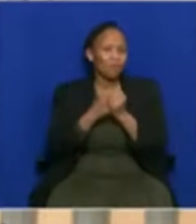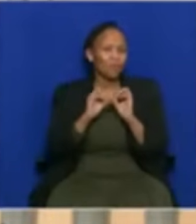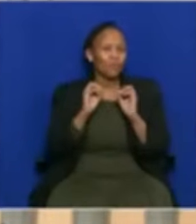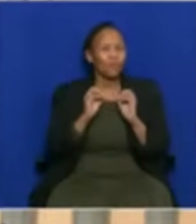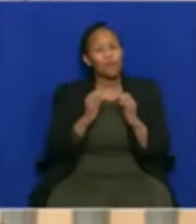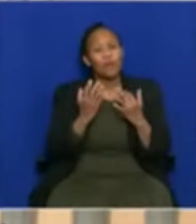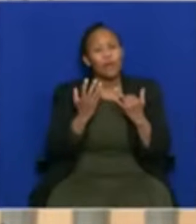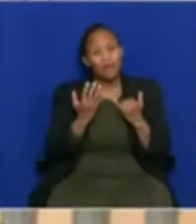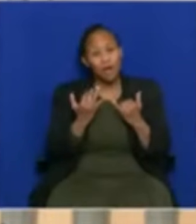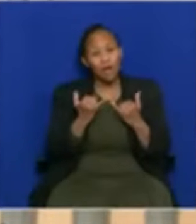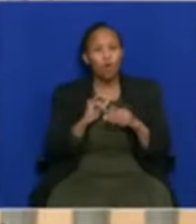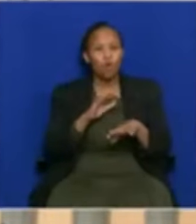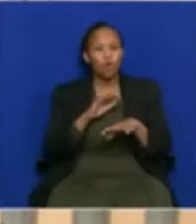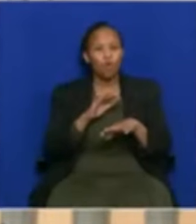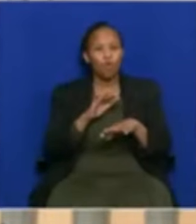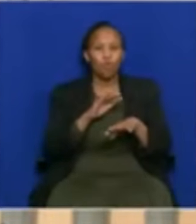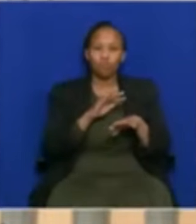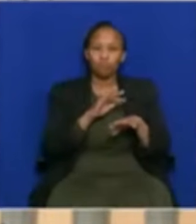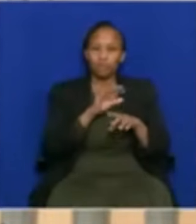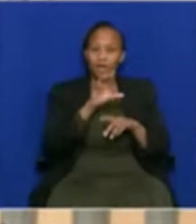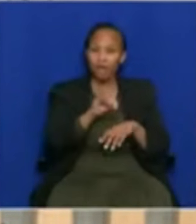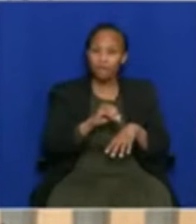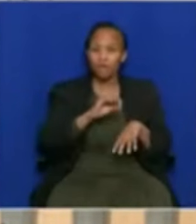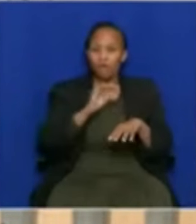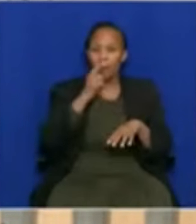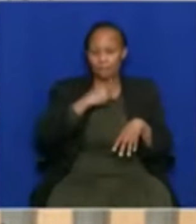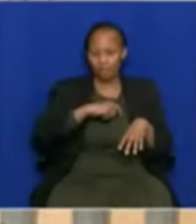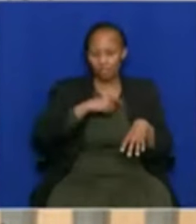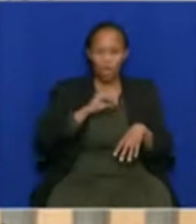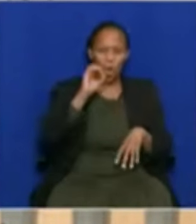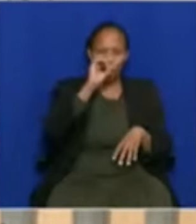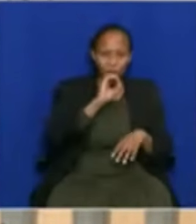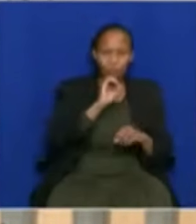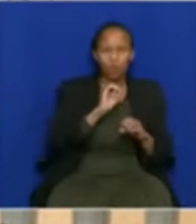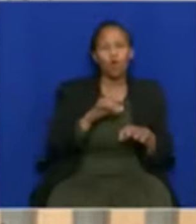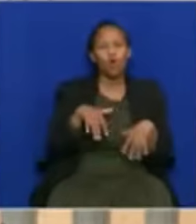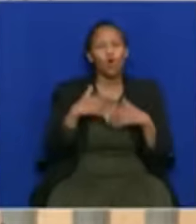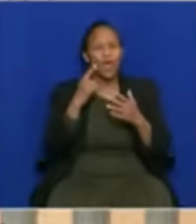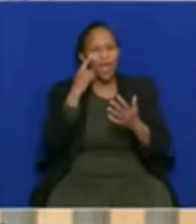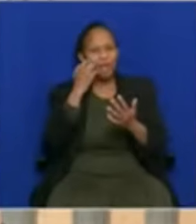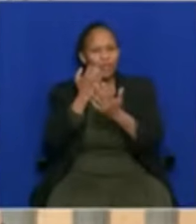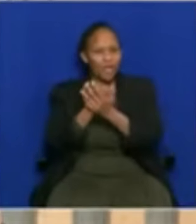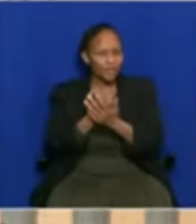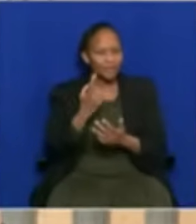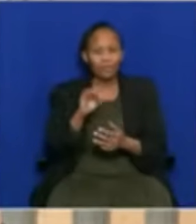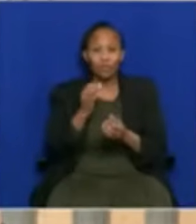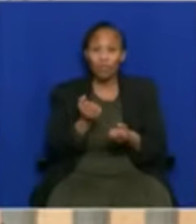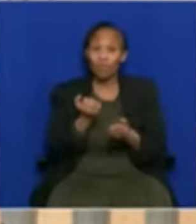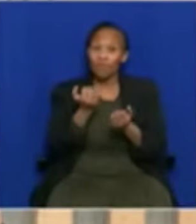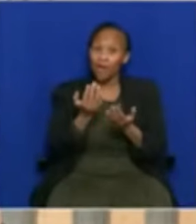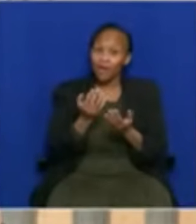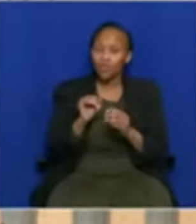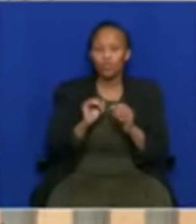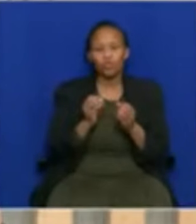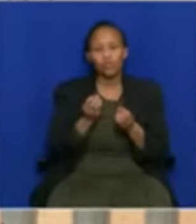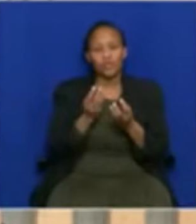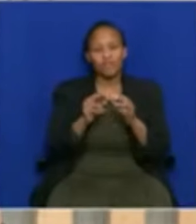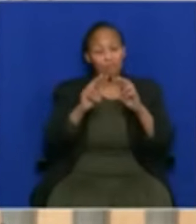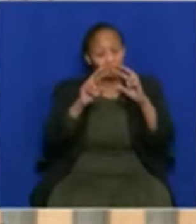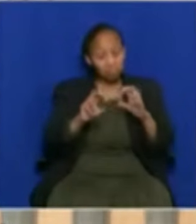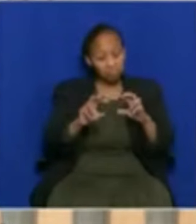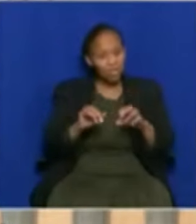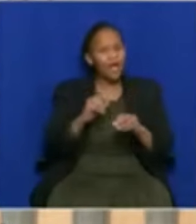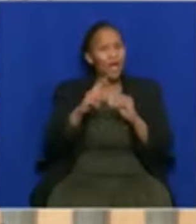personal opinion. No evidence or leads are provided to assist or afford an investigation into the allegations.